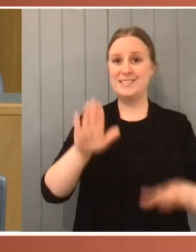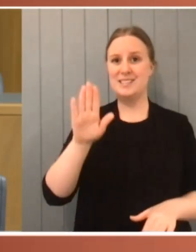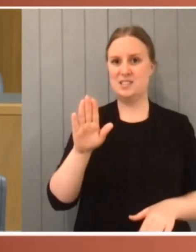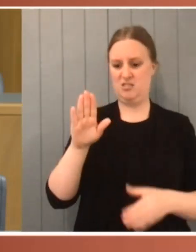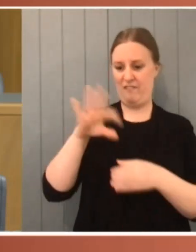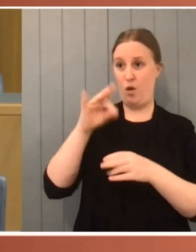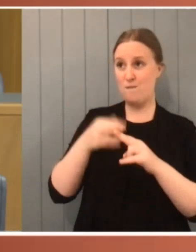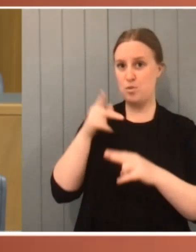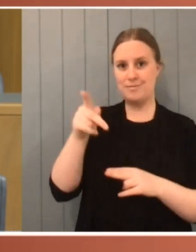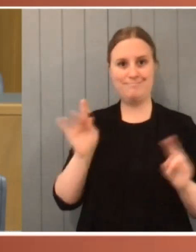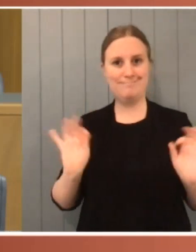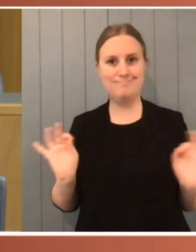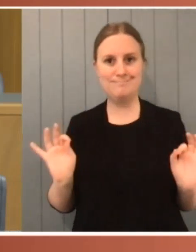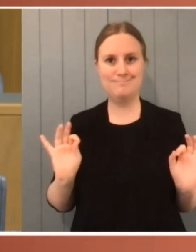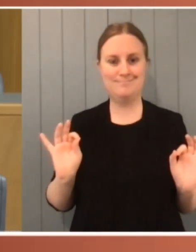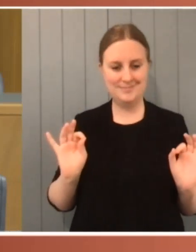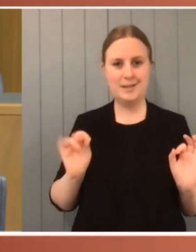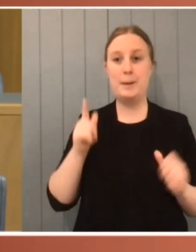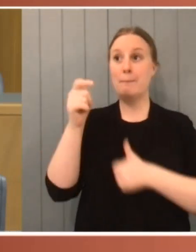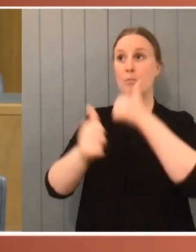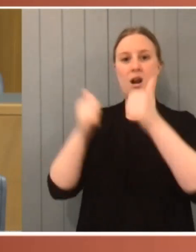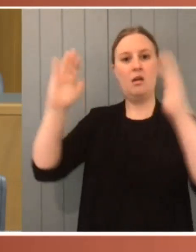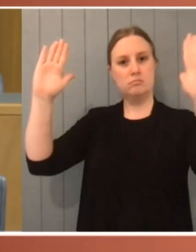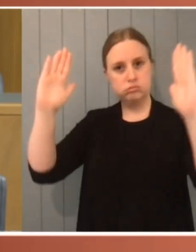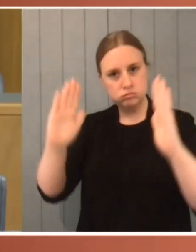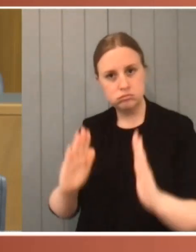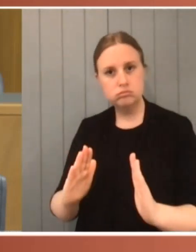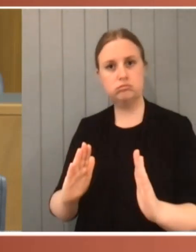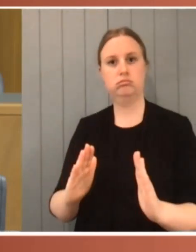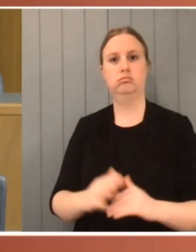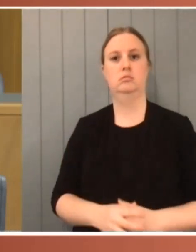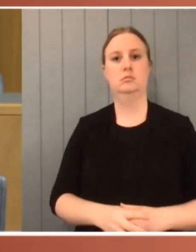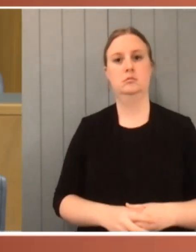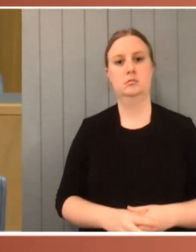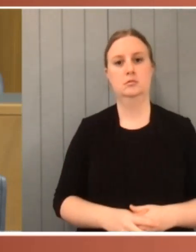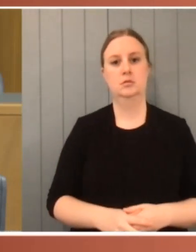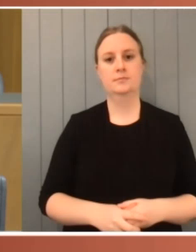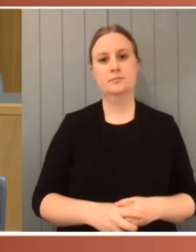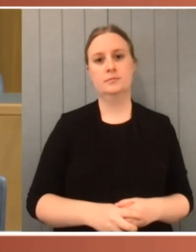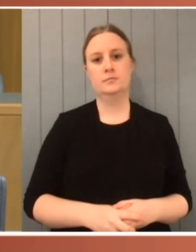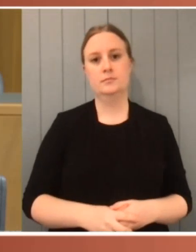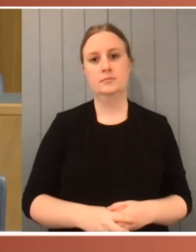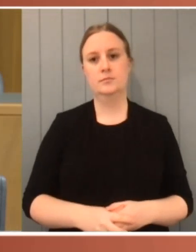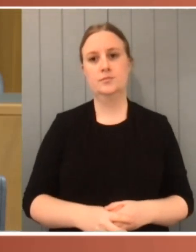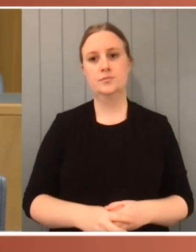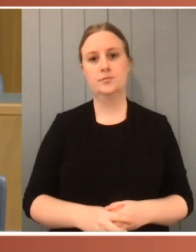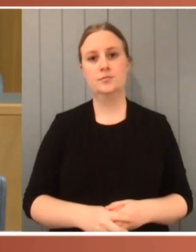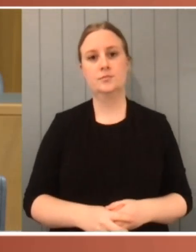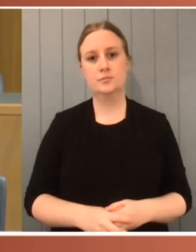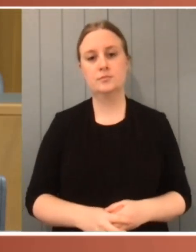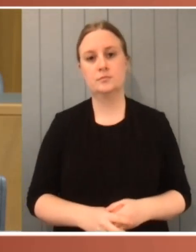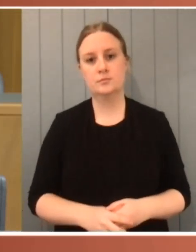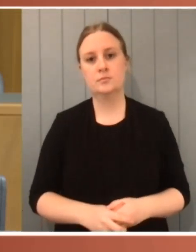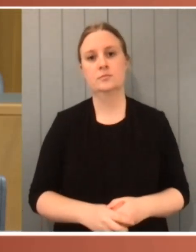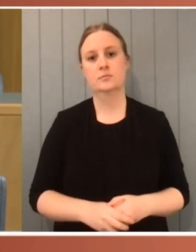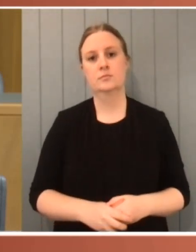Australians have little truck with leadership demagoguery. But that the centre has held better in Australia can